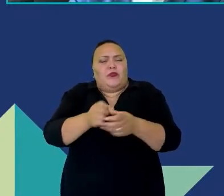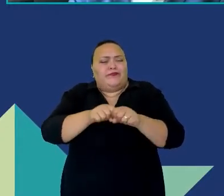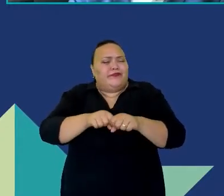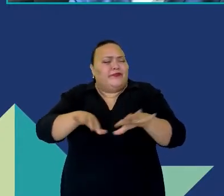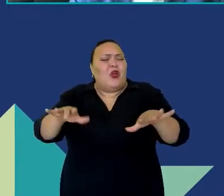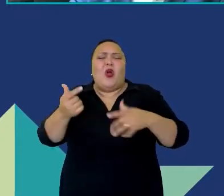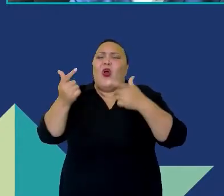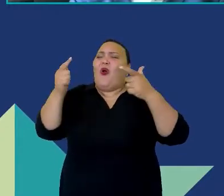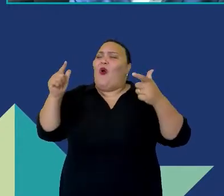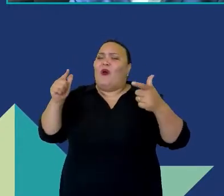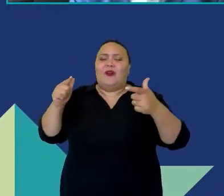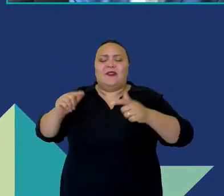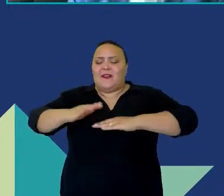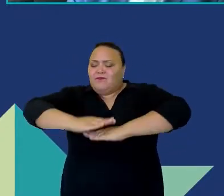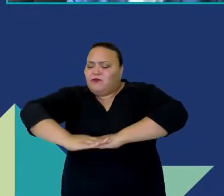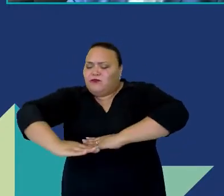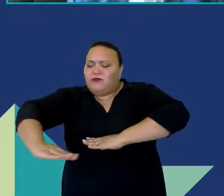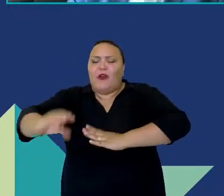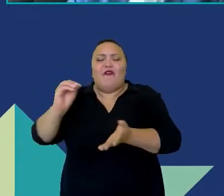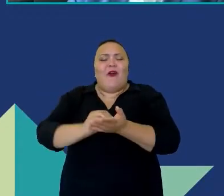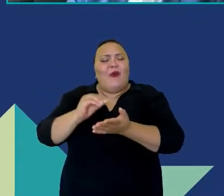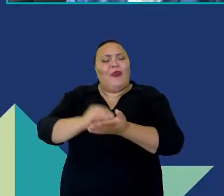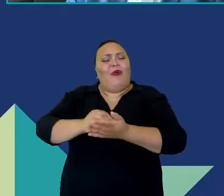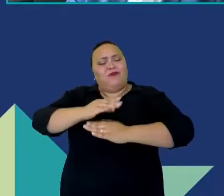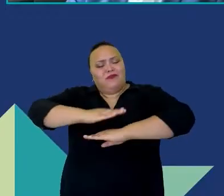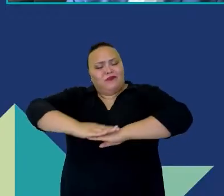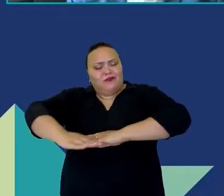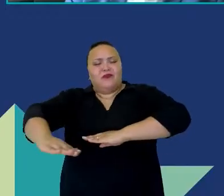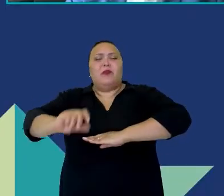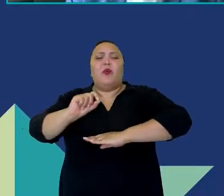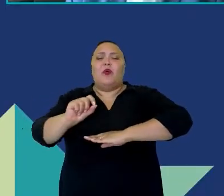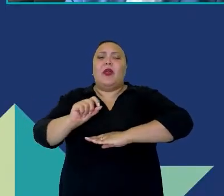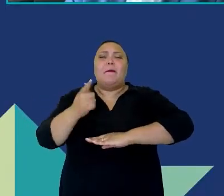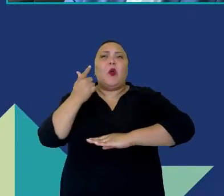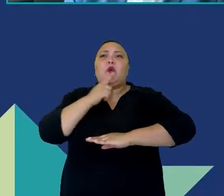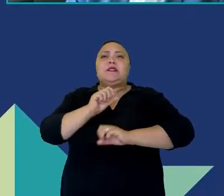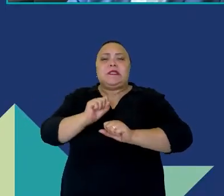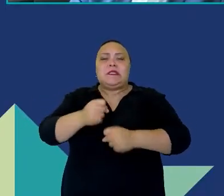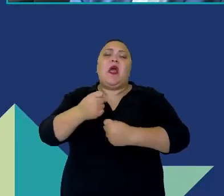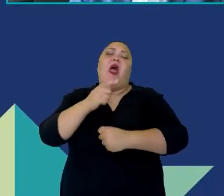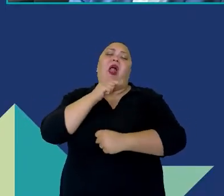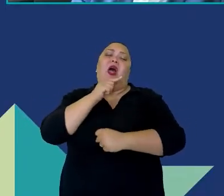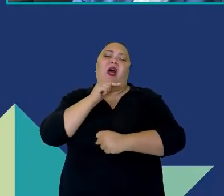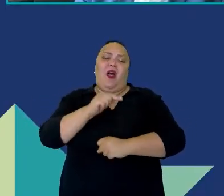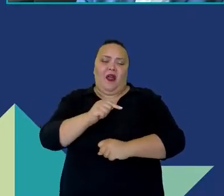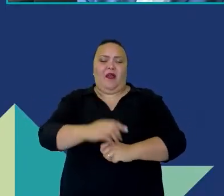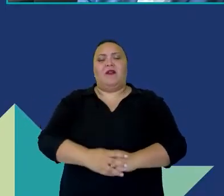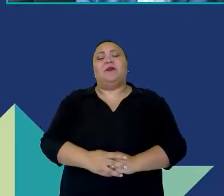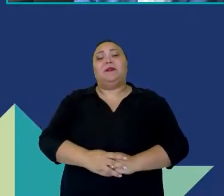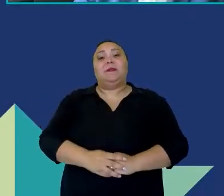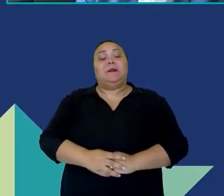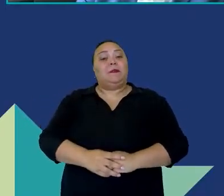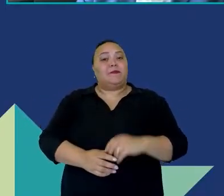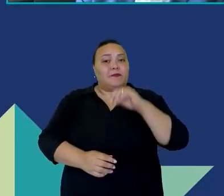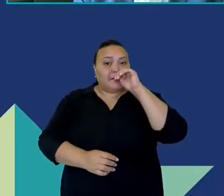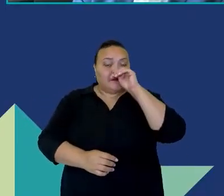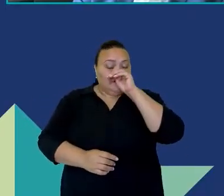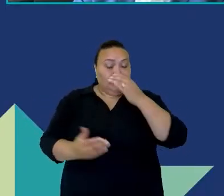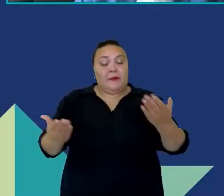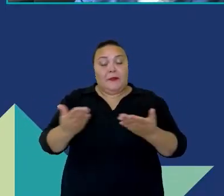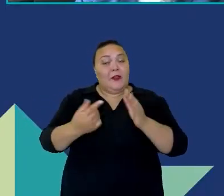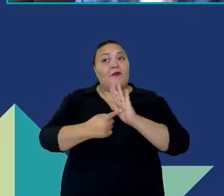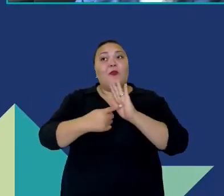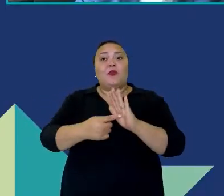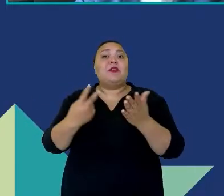hold water behind. So what I'm going to show you now are real case situations from around the world. I know some of